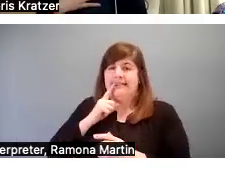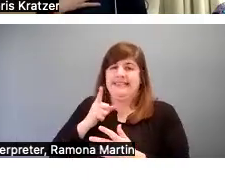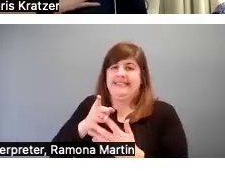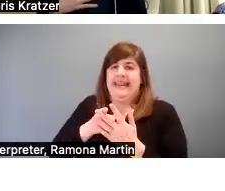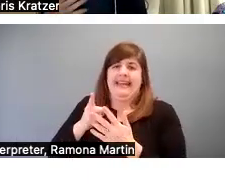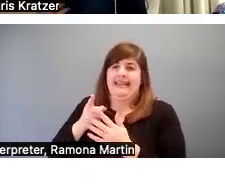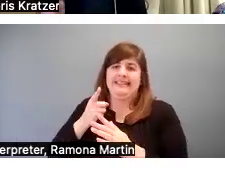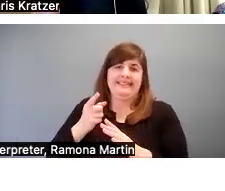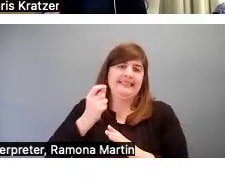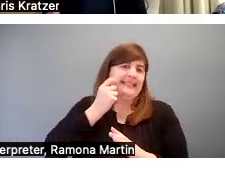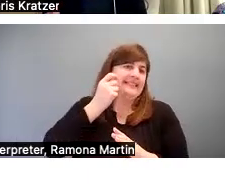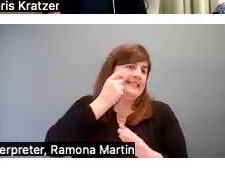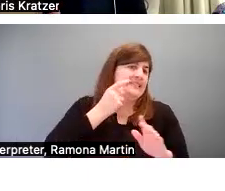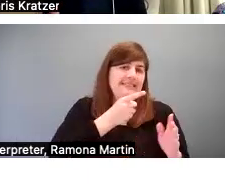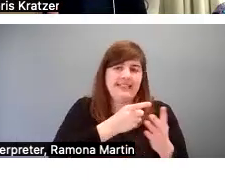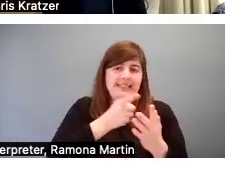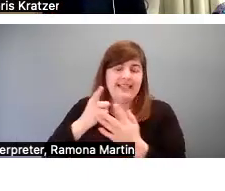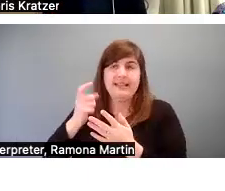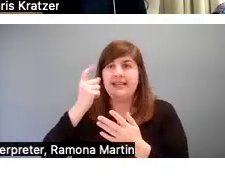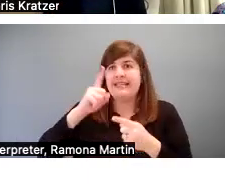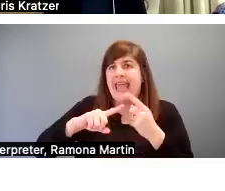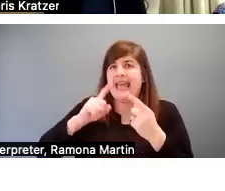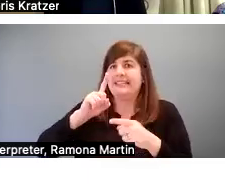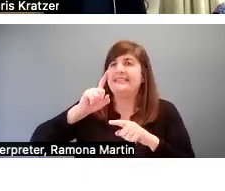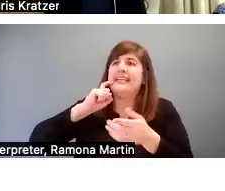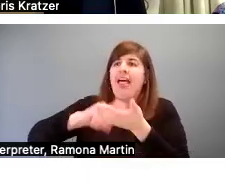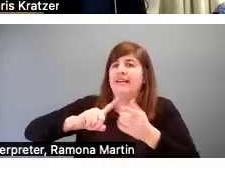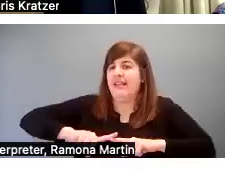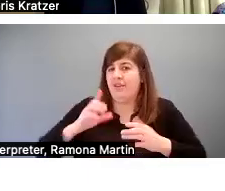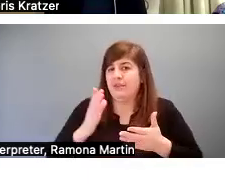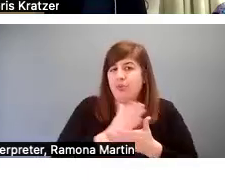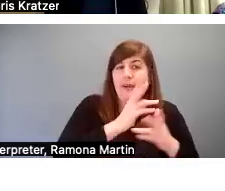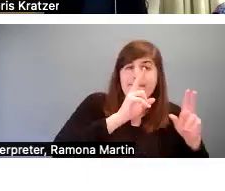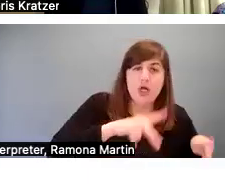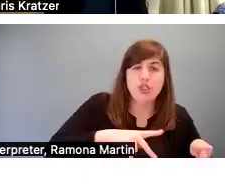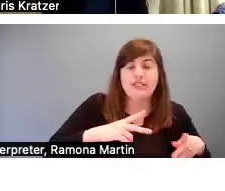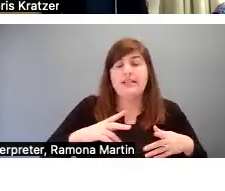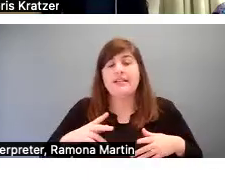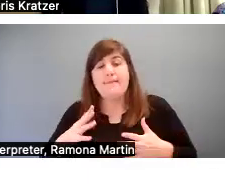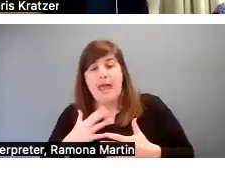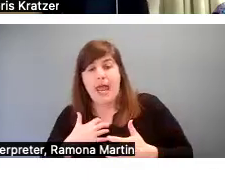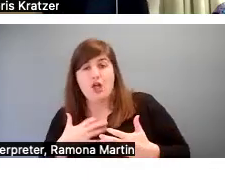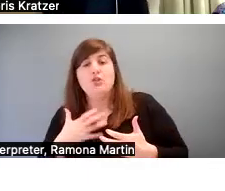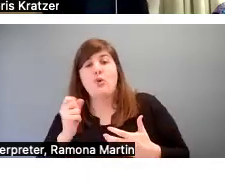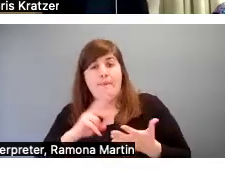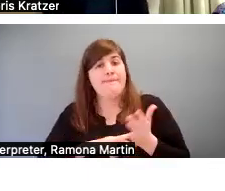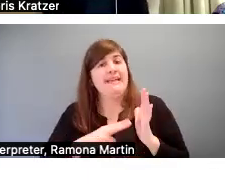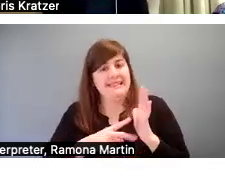us, they can't really tell the difference between a bear and a person, so sometimes they sting us too.